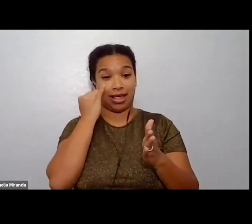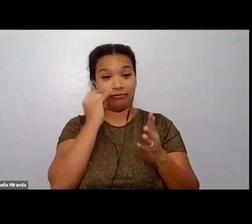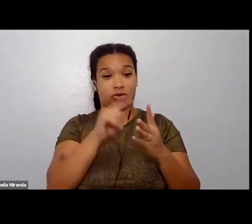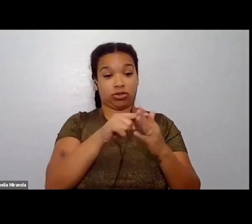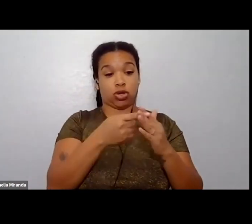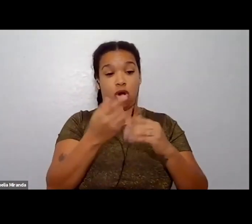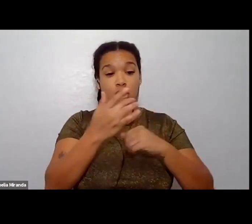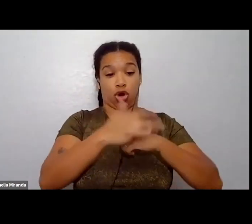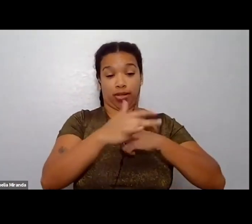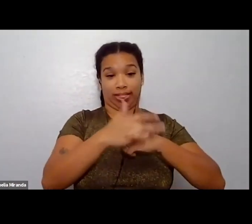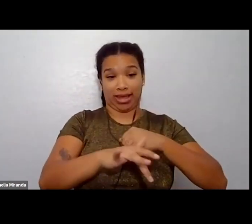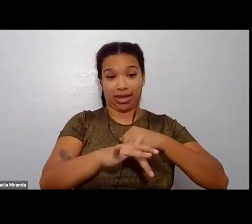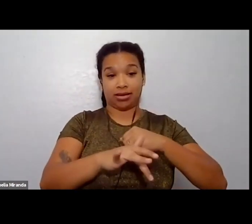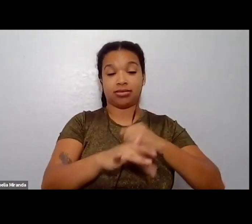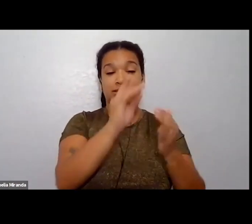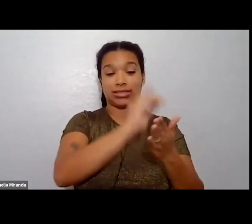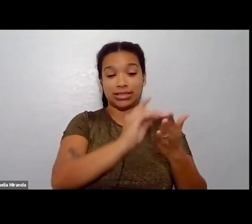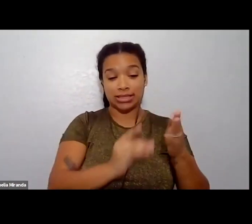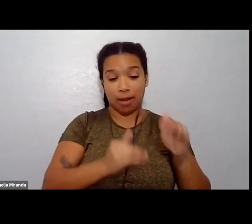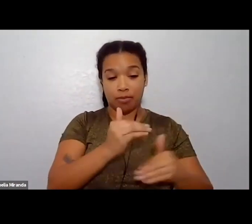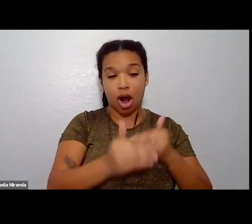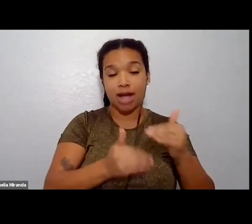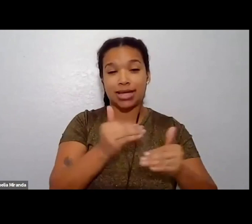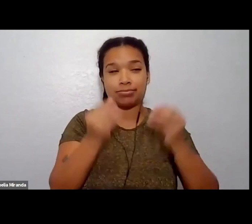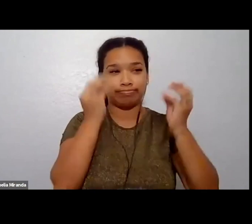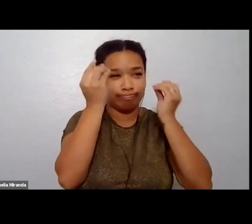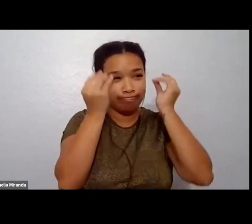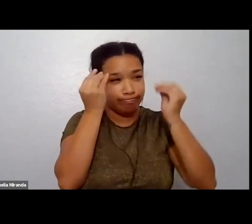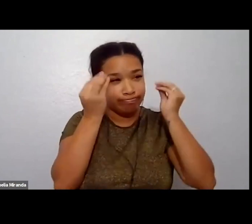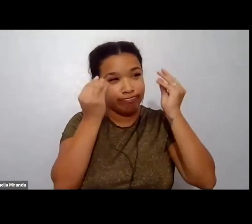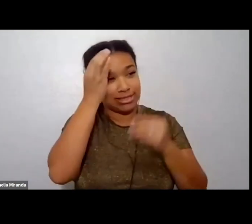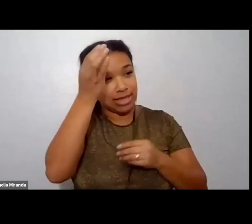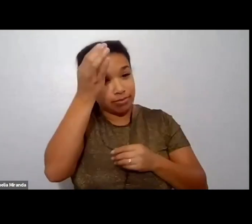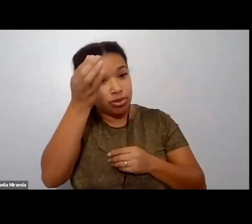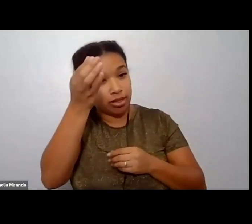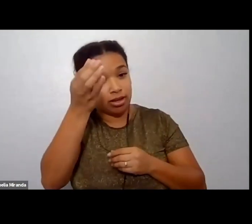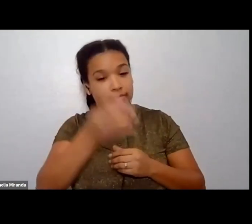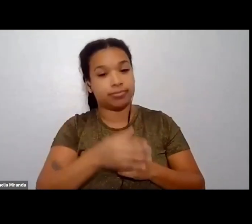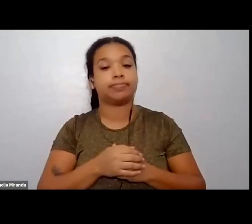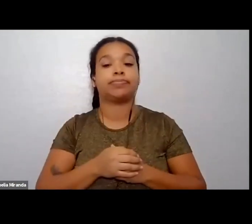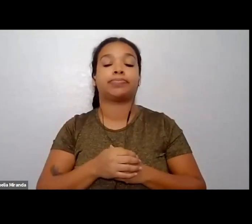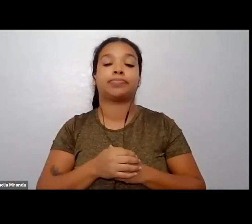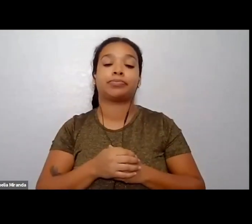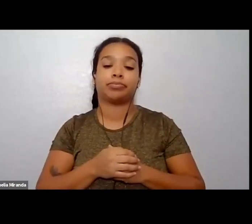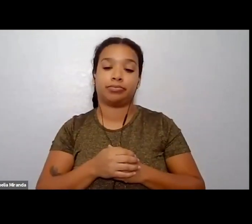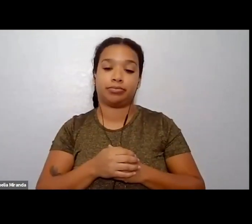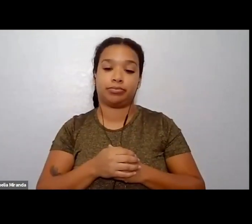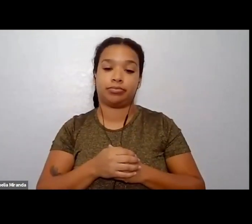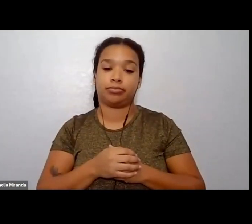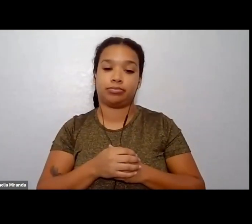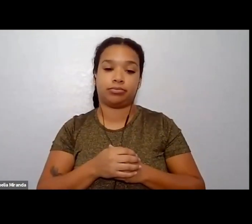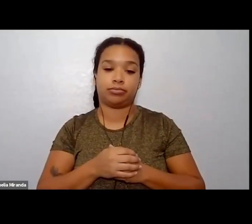process, thinking about these things conceptually, then it doesn't